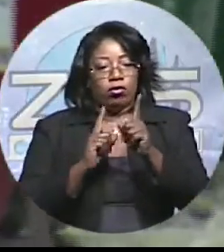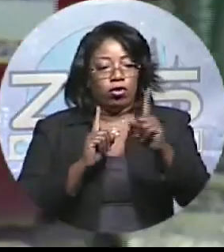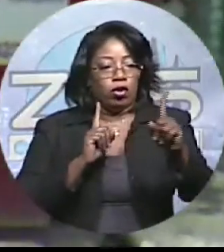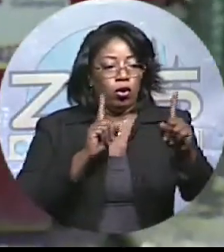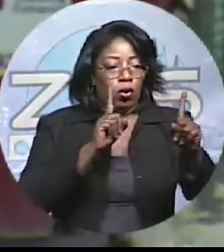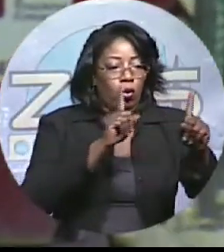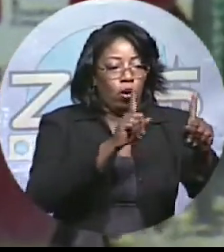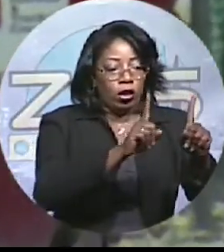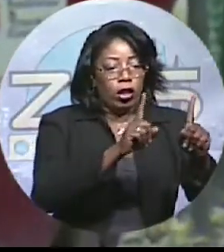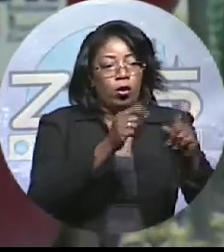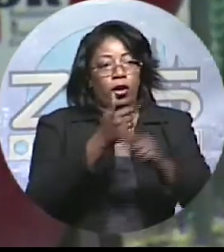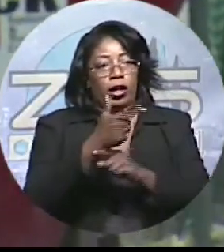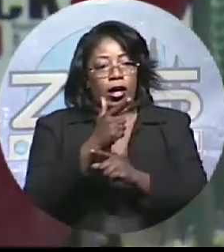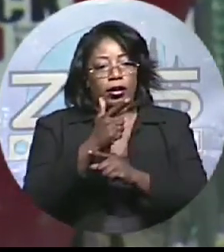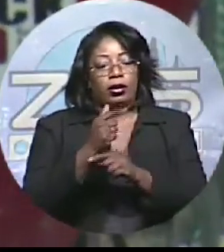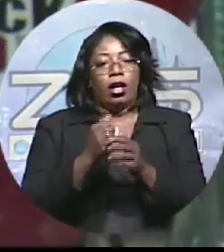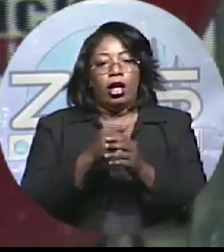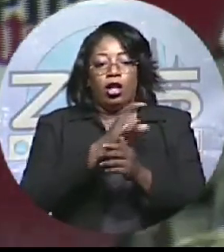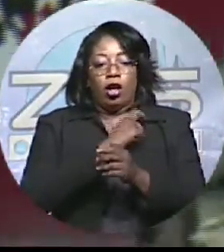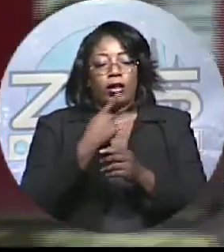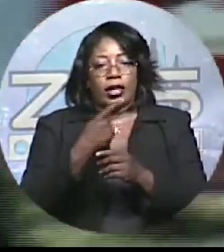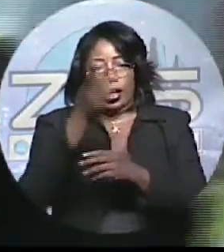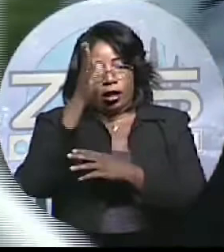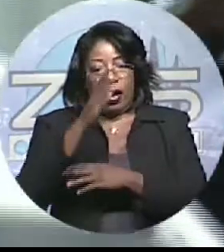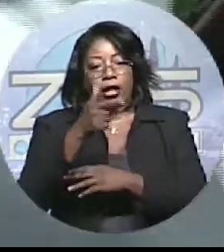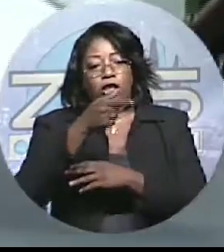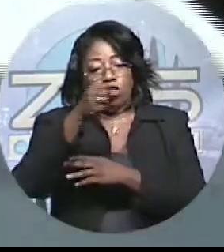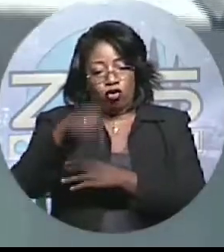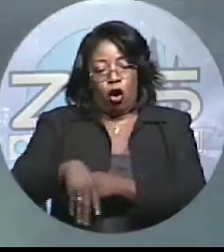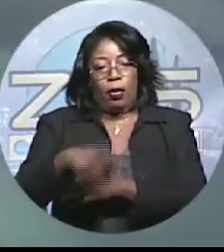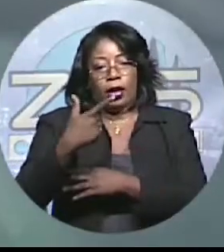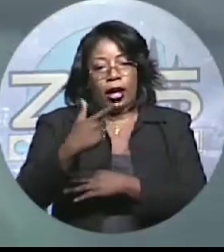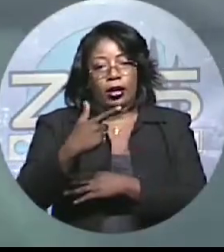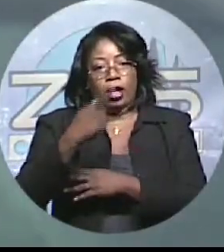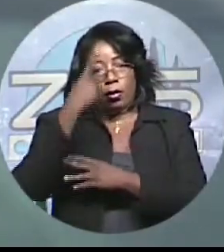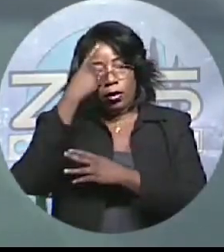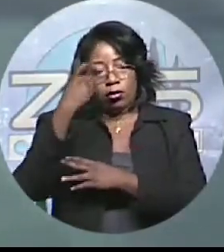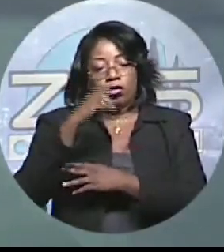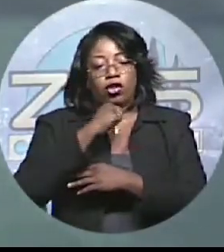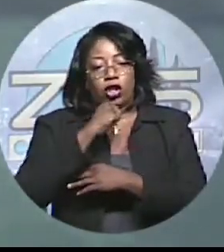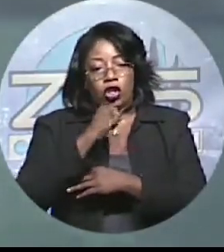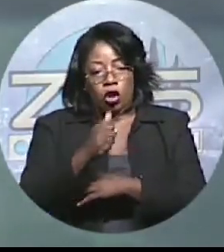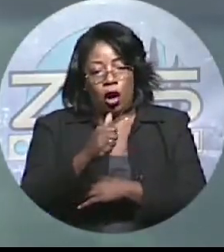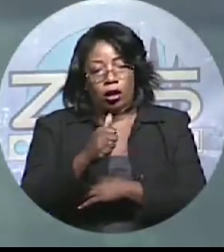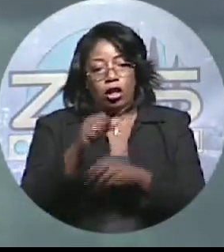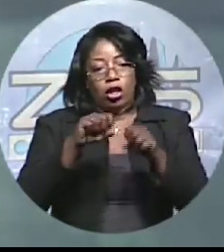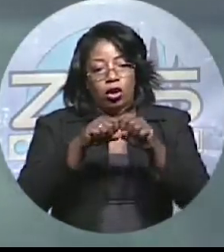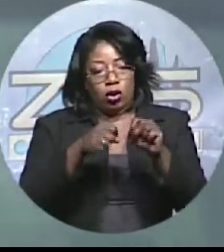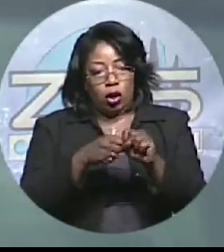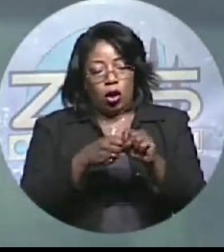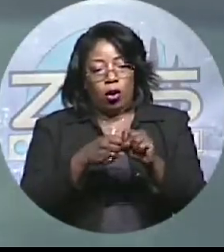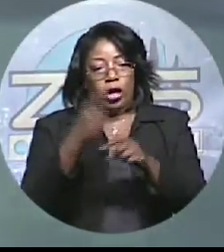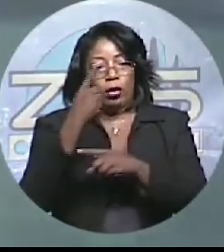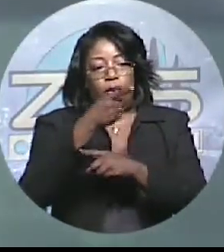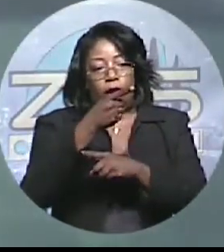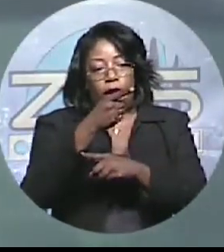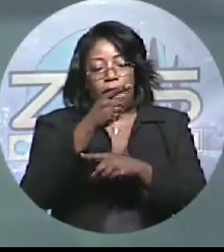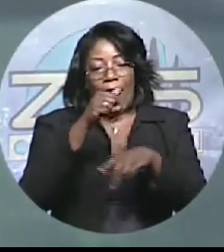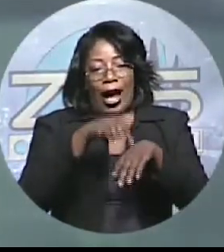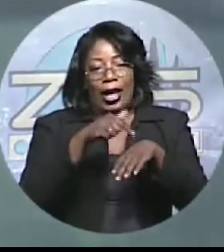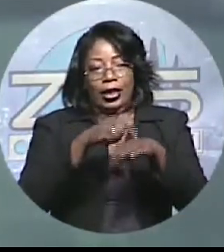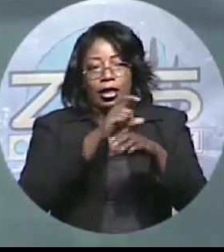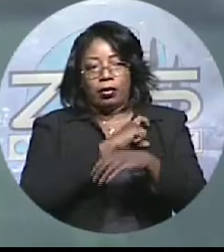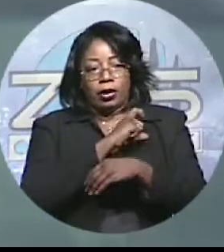handgun. The officer told the suspect to drop the weapon, but the suspect refused to do so and instead pointed it at the